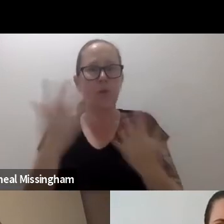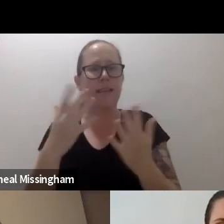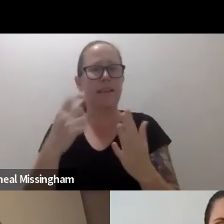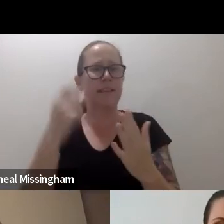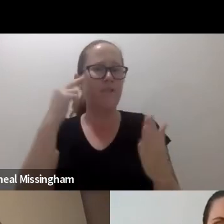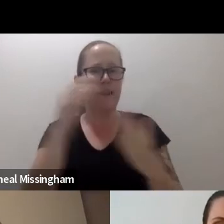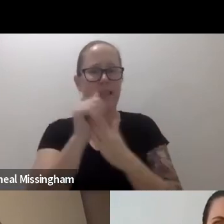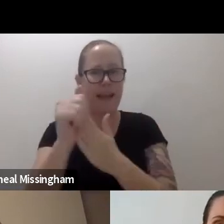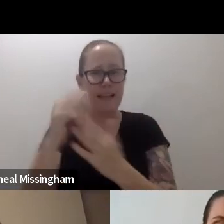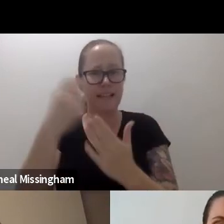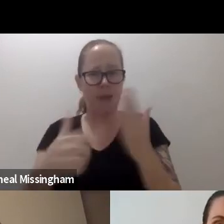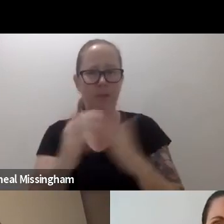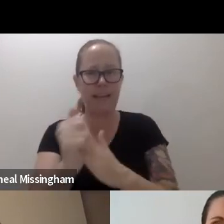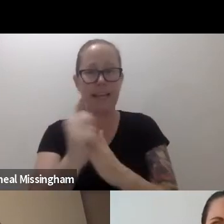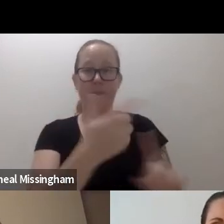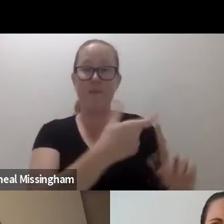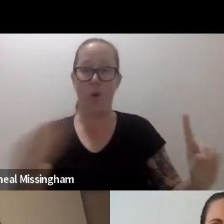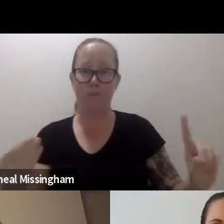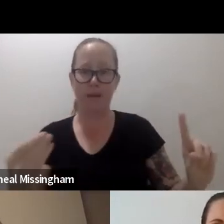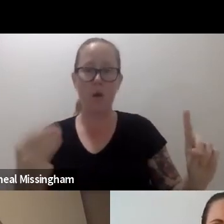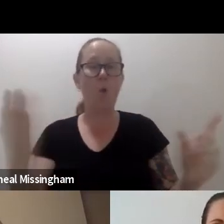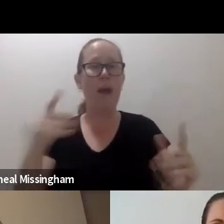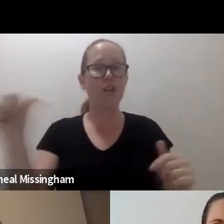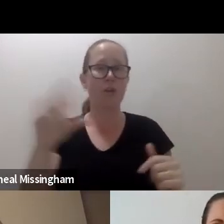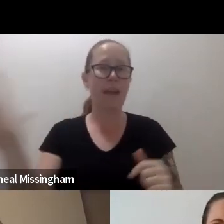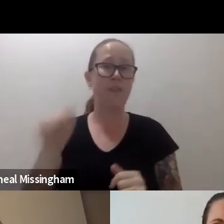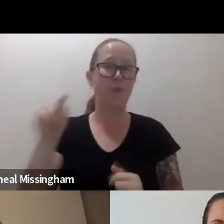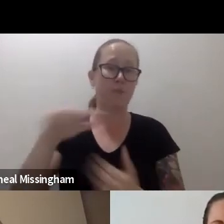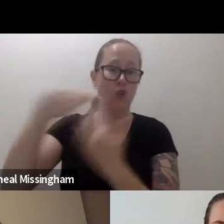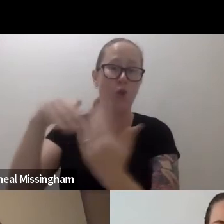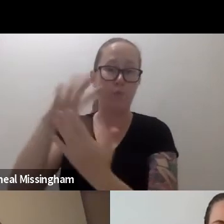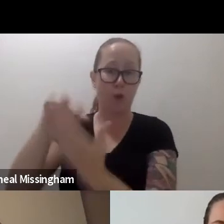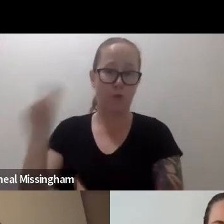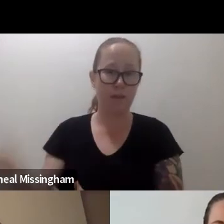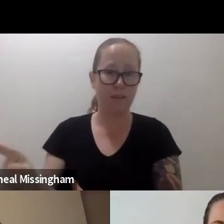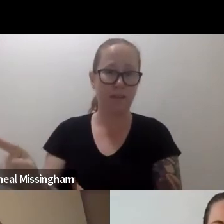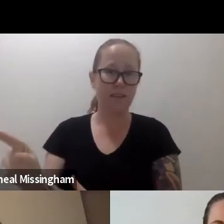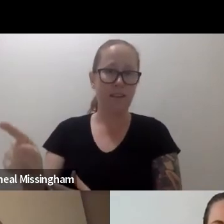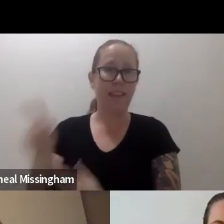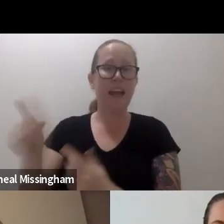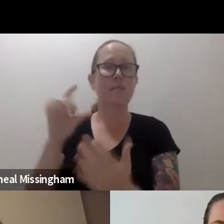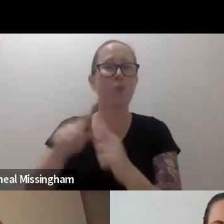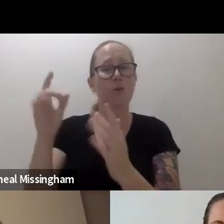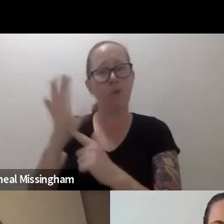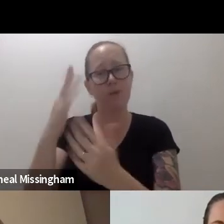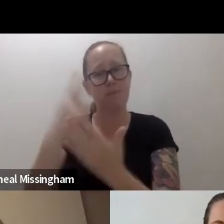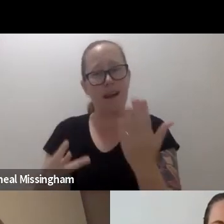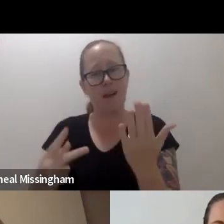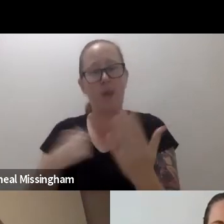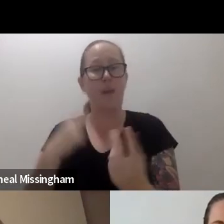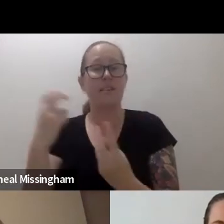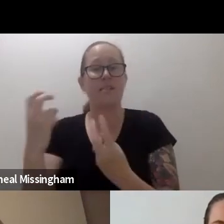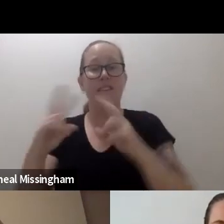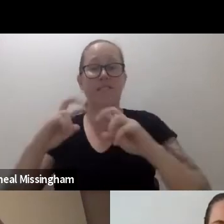that's where the deaf-led and disabled lead is coming from, where it should be coming from, social model. And that's the most important